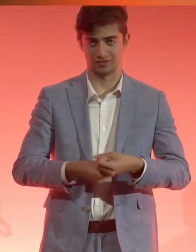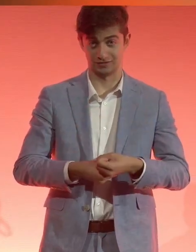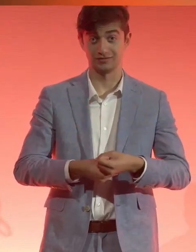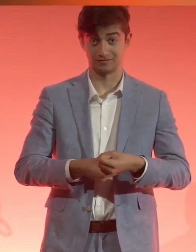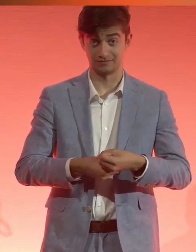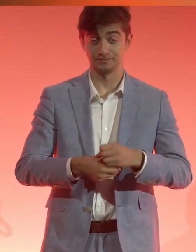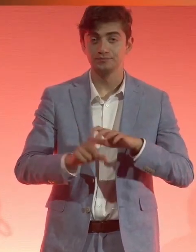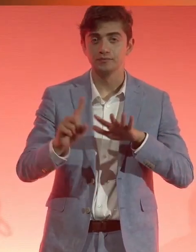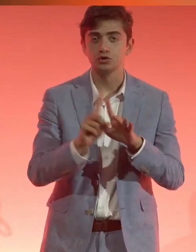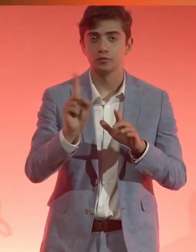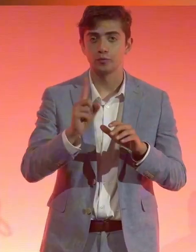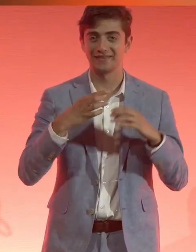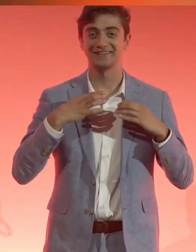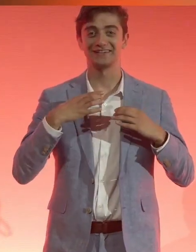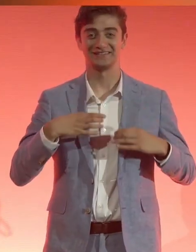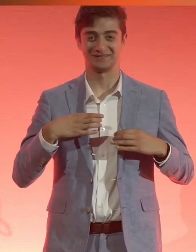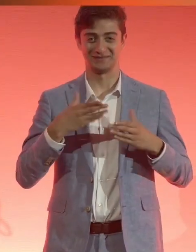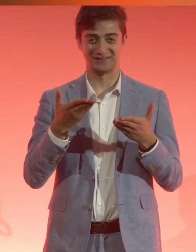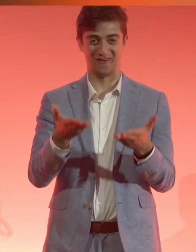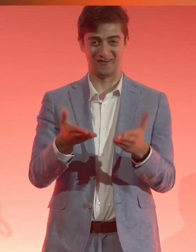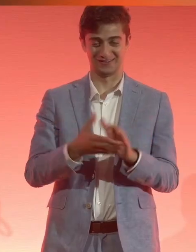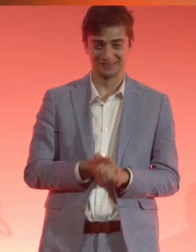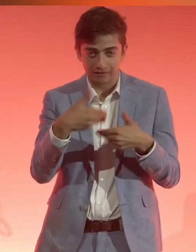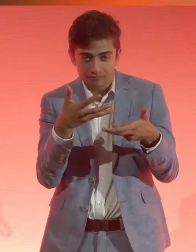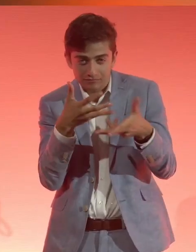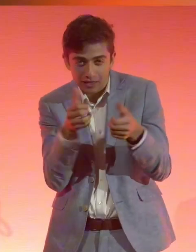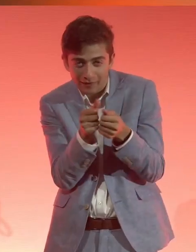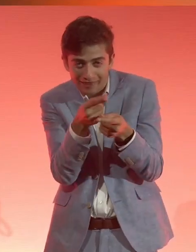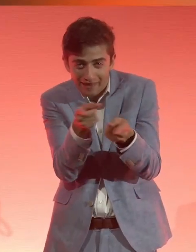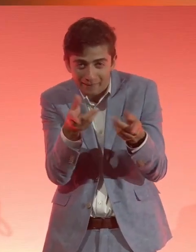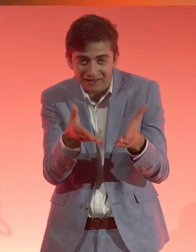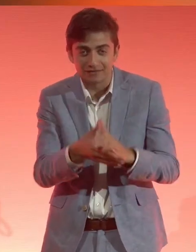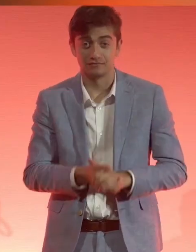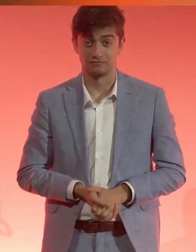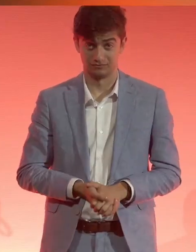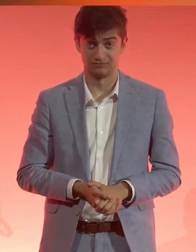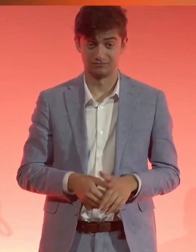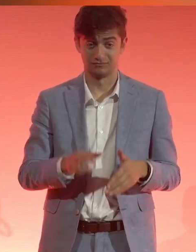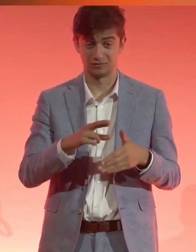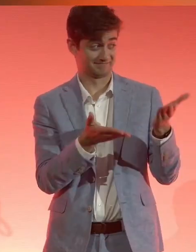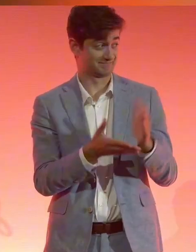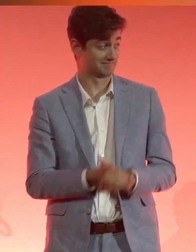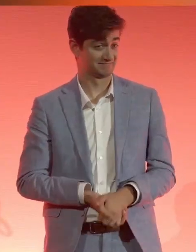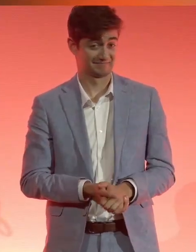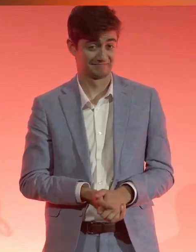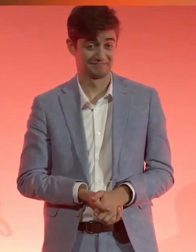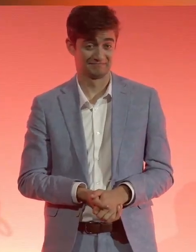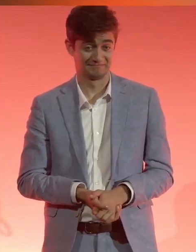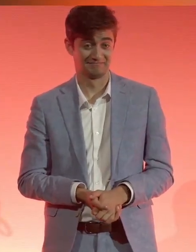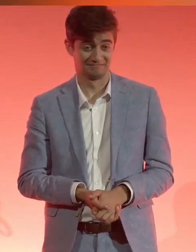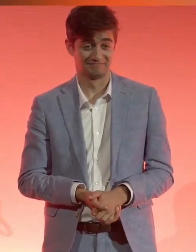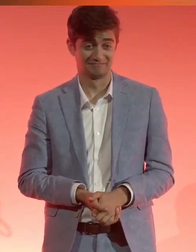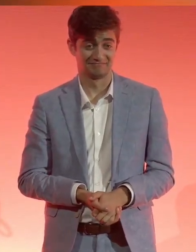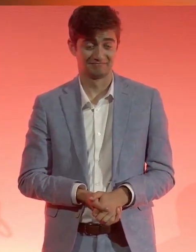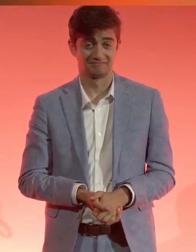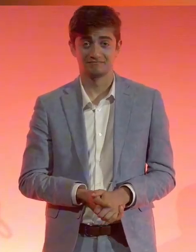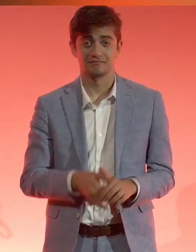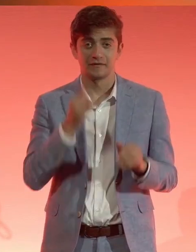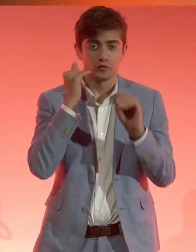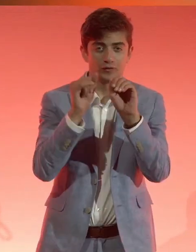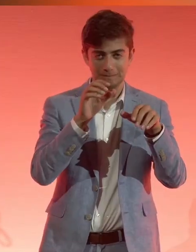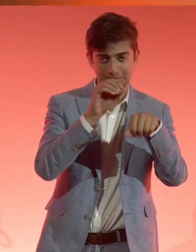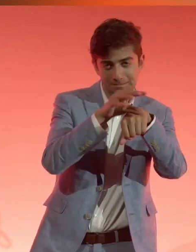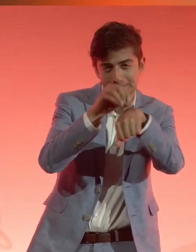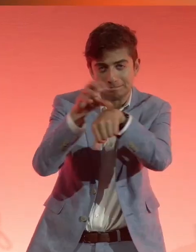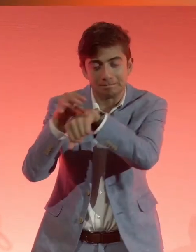our customers are, and we engaged them there. And the results? They just speak for themselves. Diversification works, and it drives